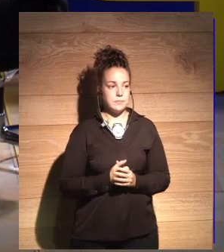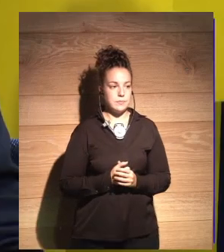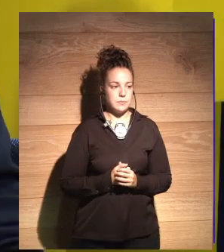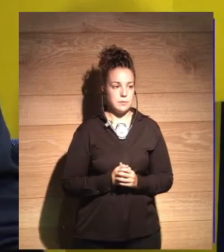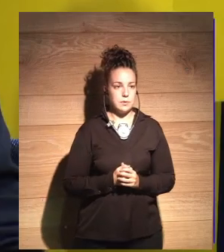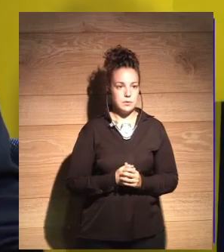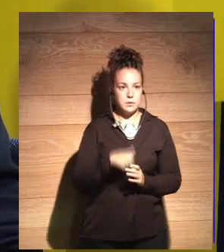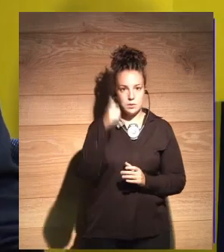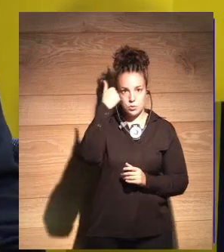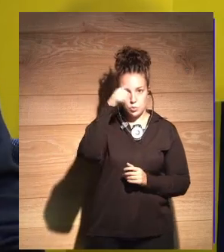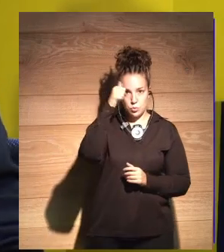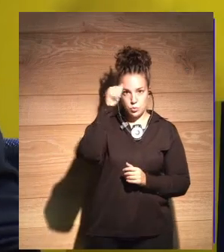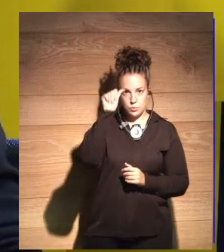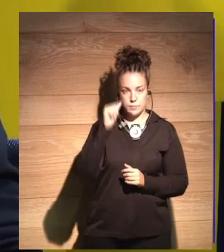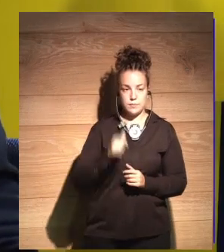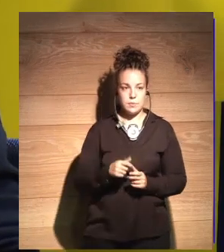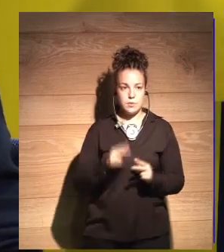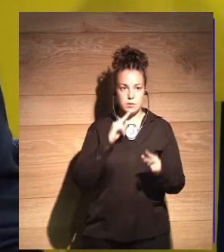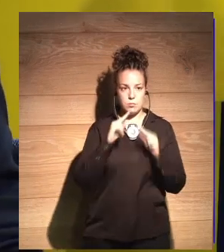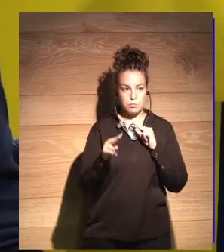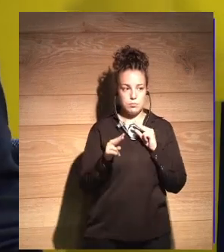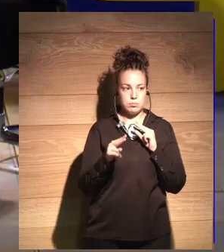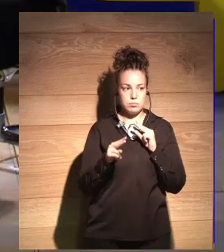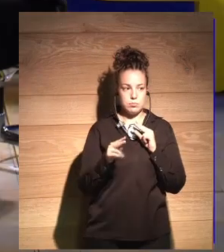So ethics, how to...